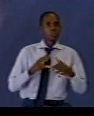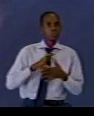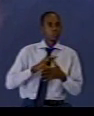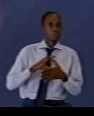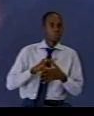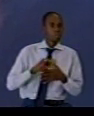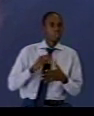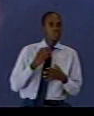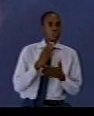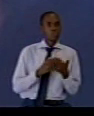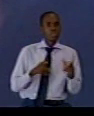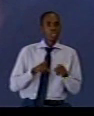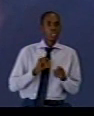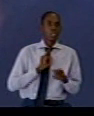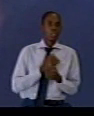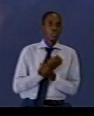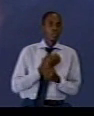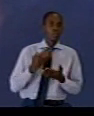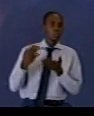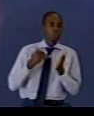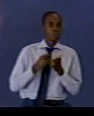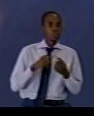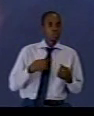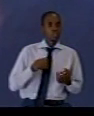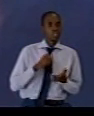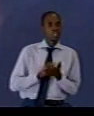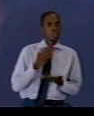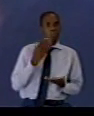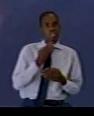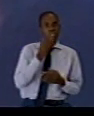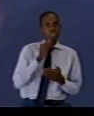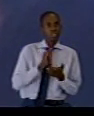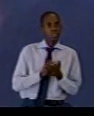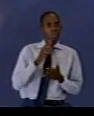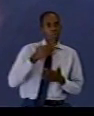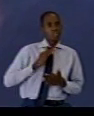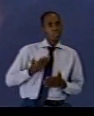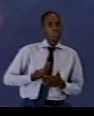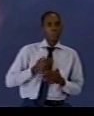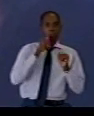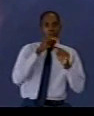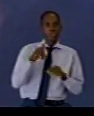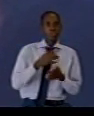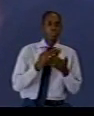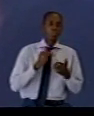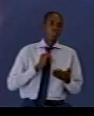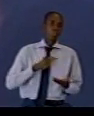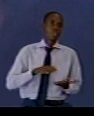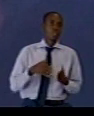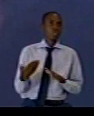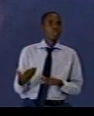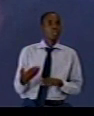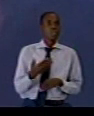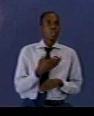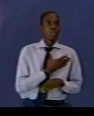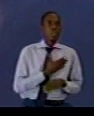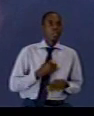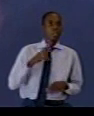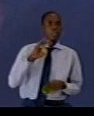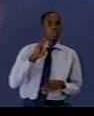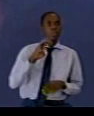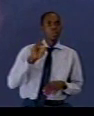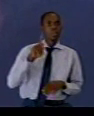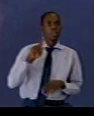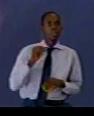that I may eat, that my soul may bless thee before I die. And Rebekah heard when Isaac spake